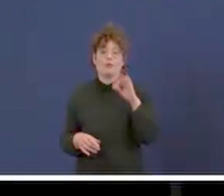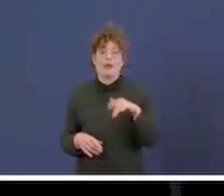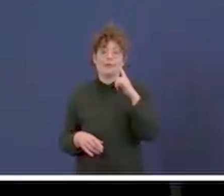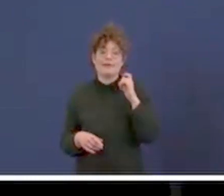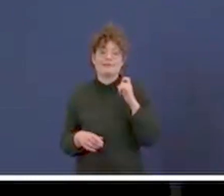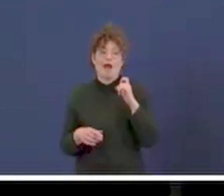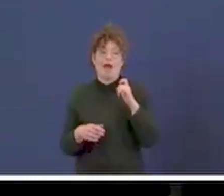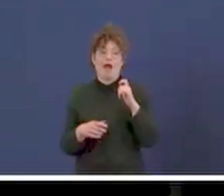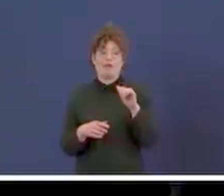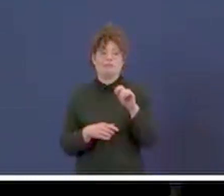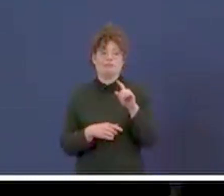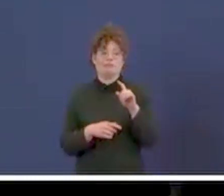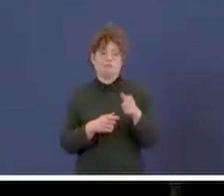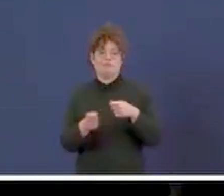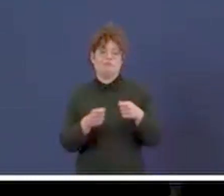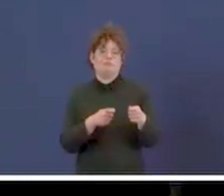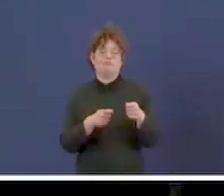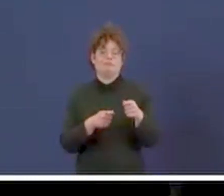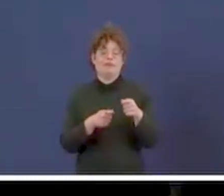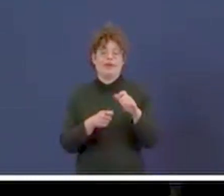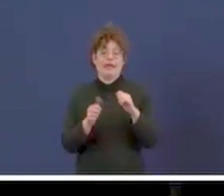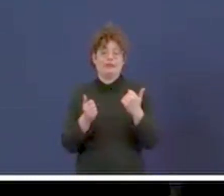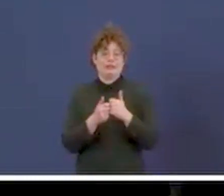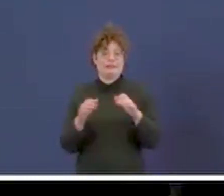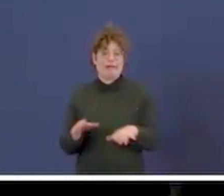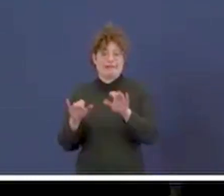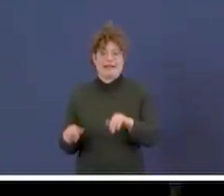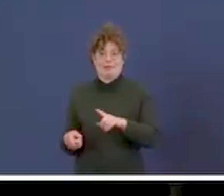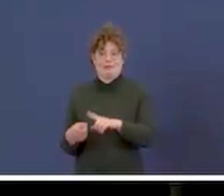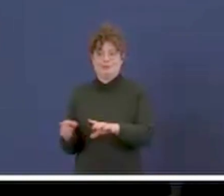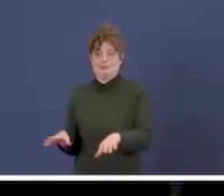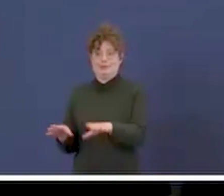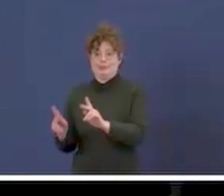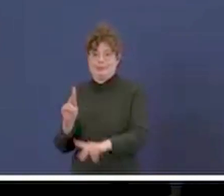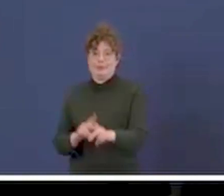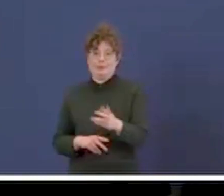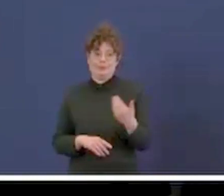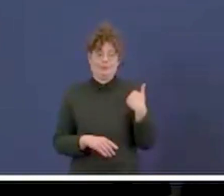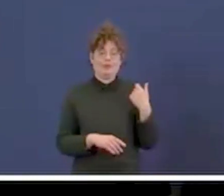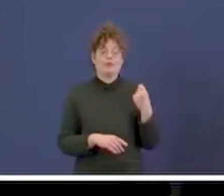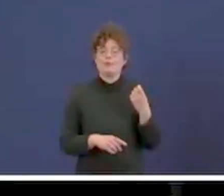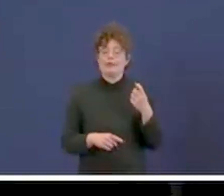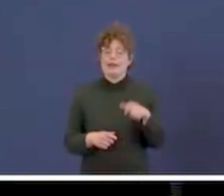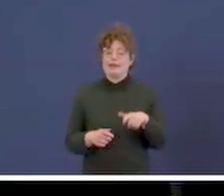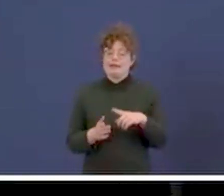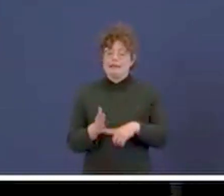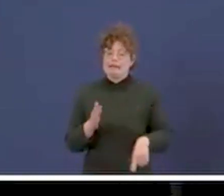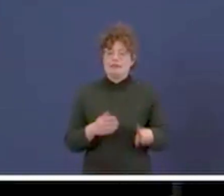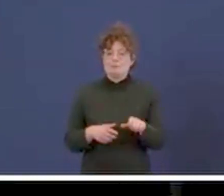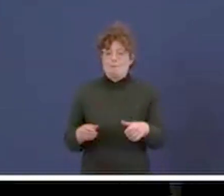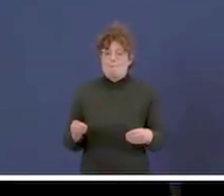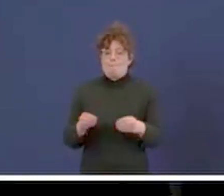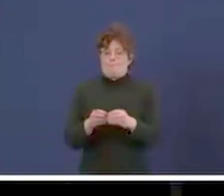agency that did that to people. So what they need is more money, which means minimum wage has to be